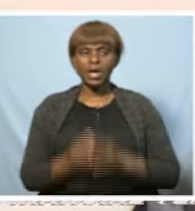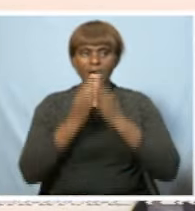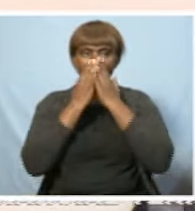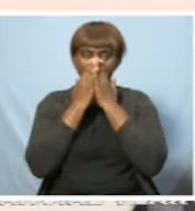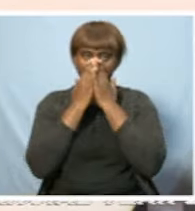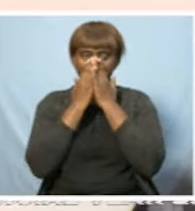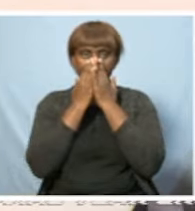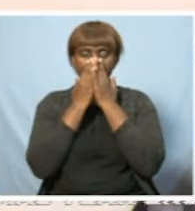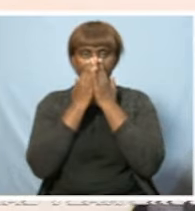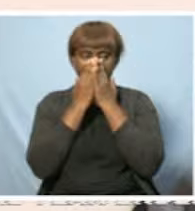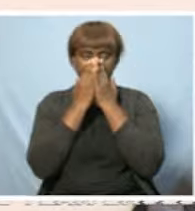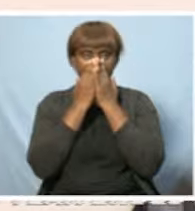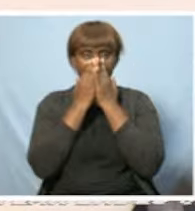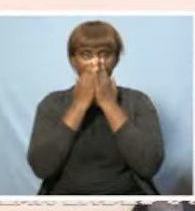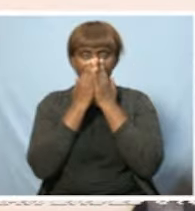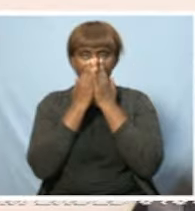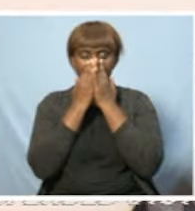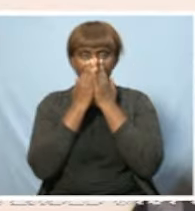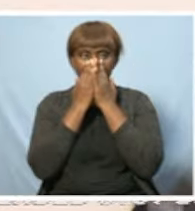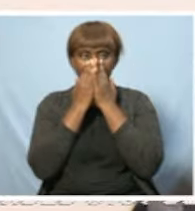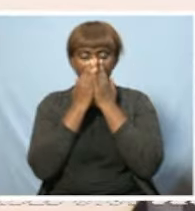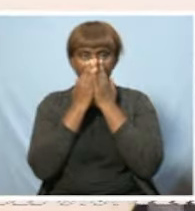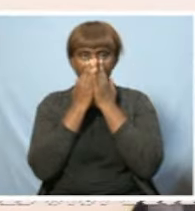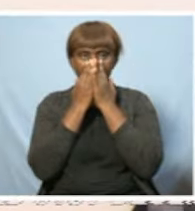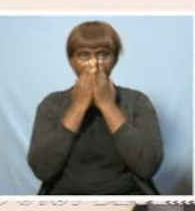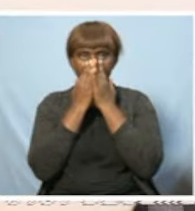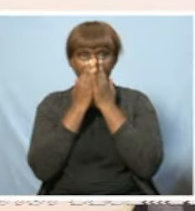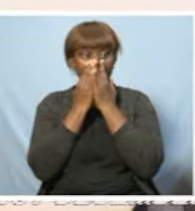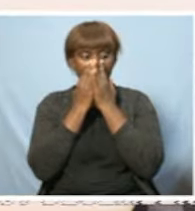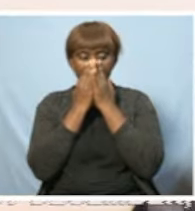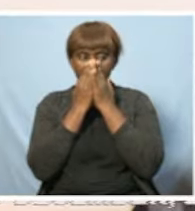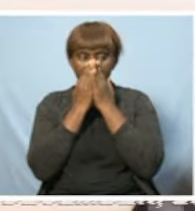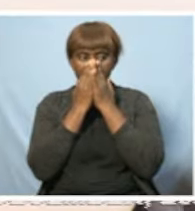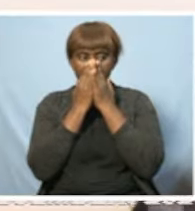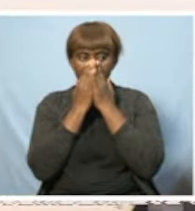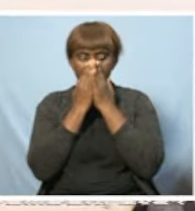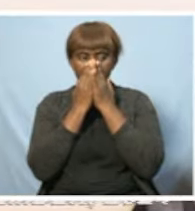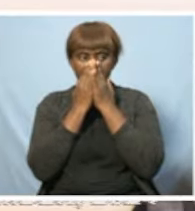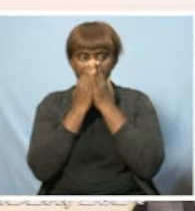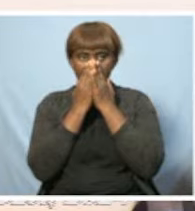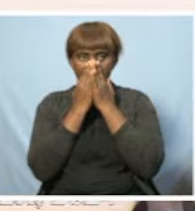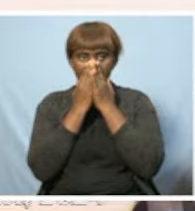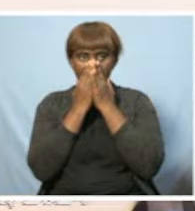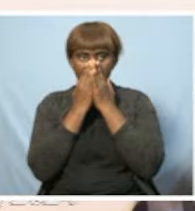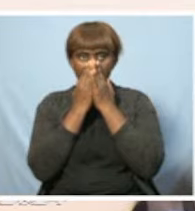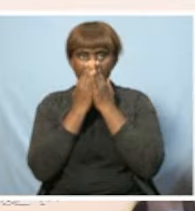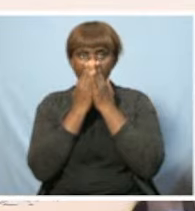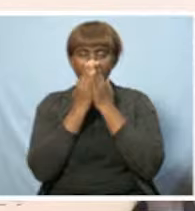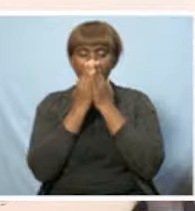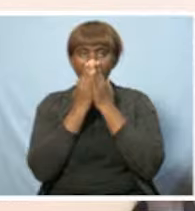committee and the contract was awarded to a new contractor. The works have since been completed, Chair.